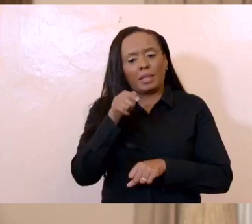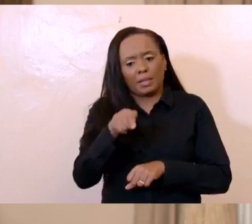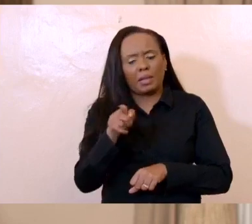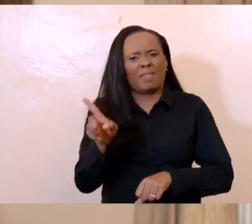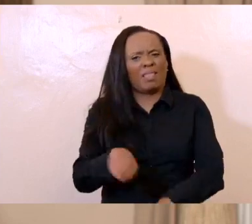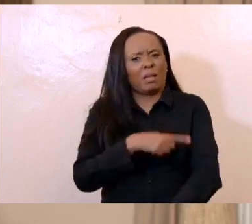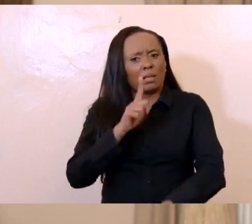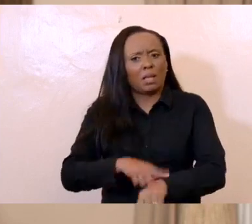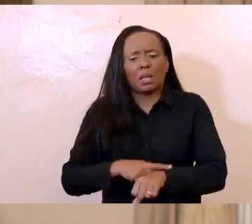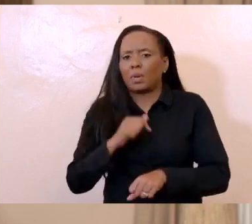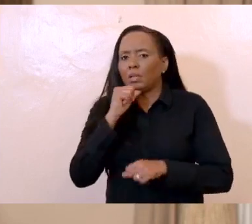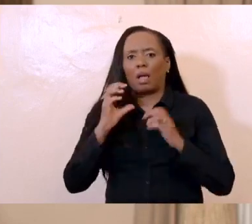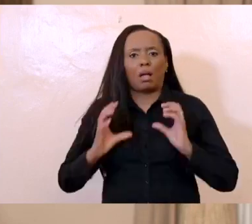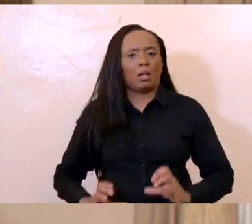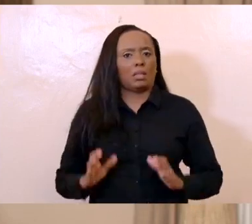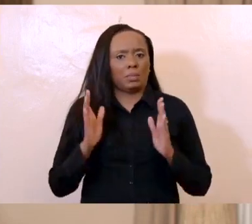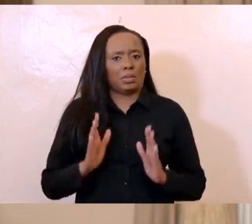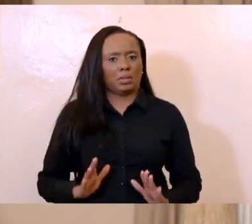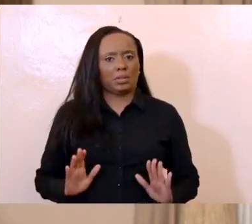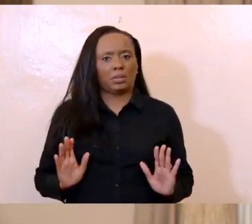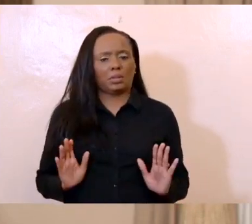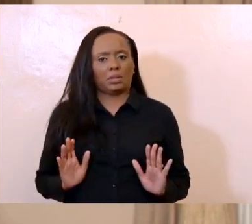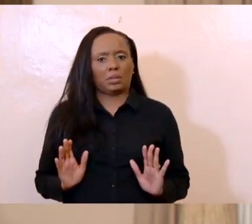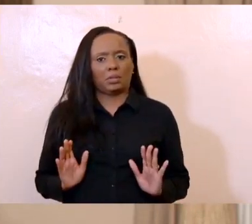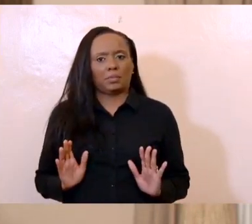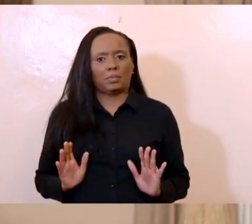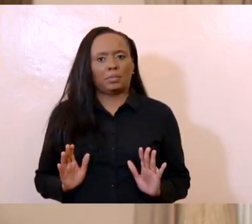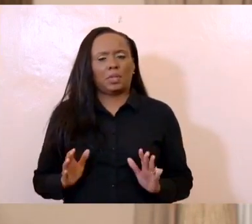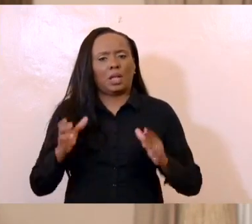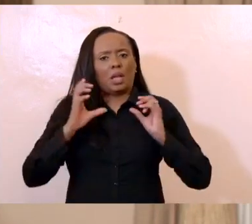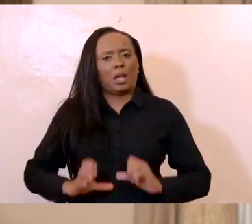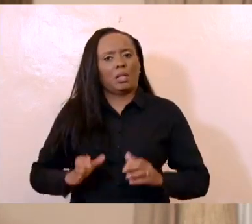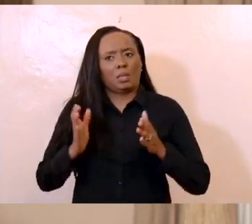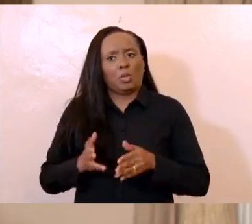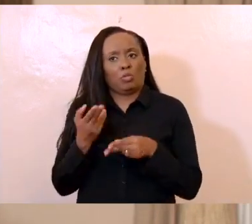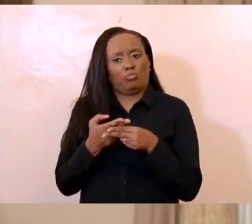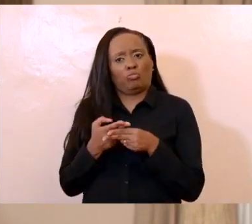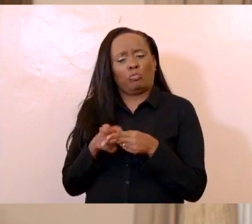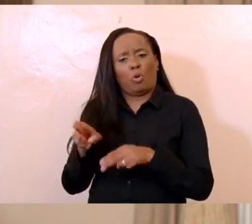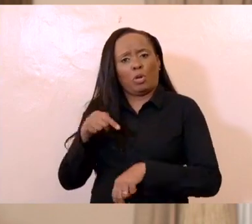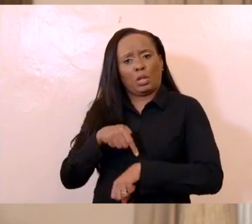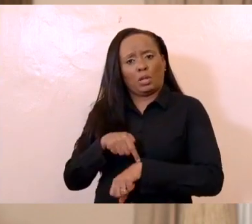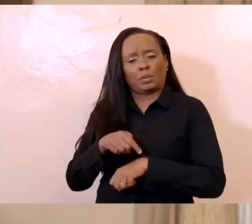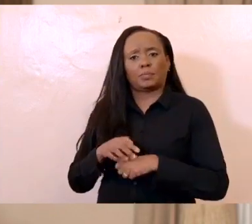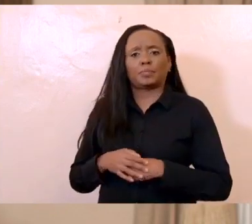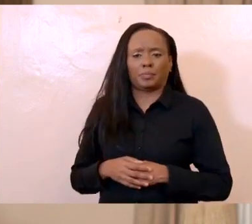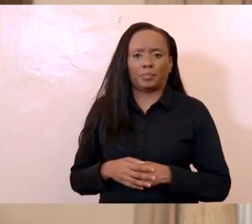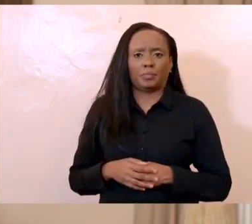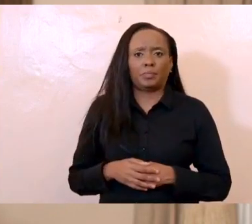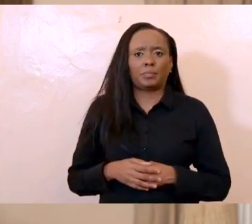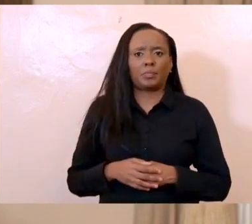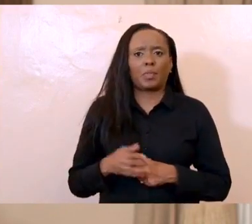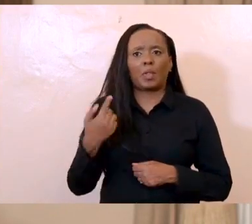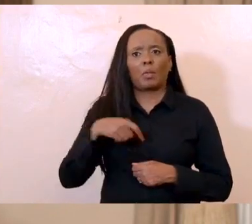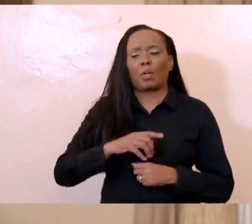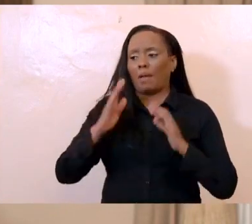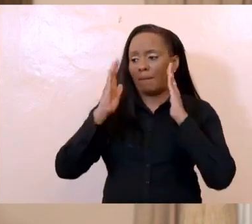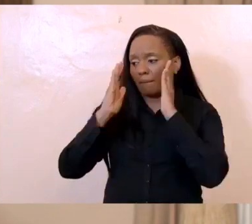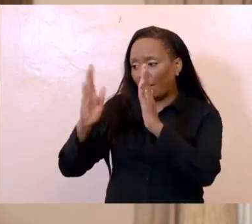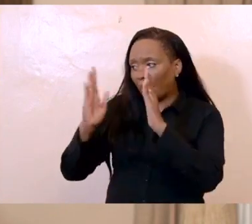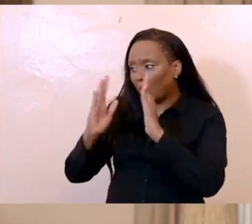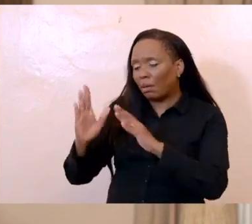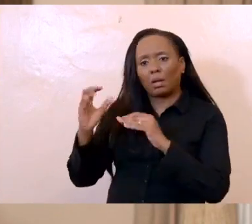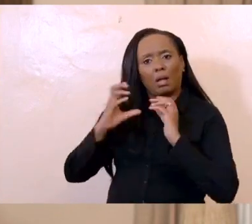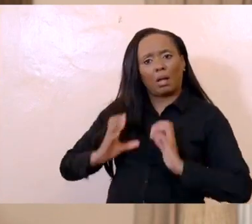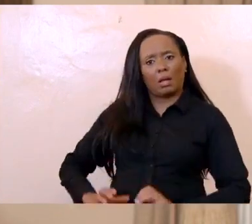strategies that govern a business place in terms of COVID prevention, Yes, we focus a lot on the customers, but we